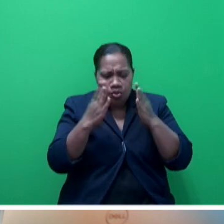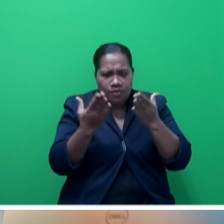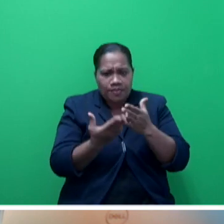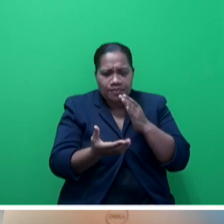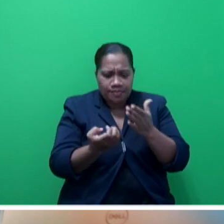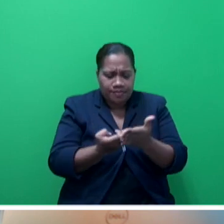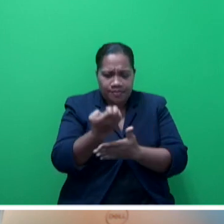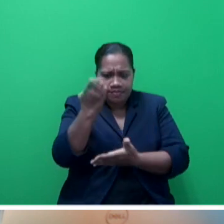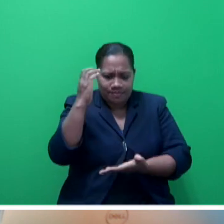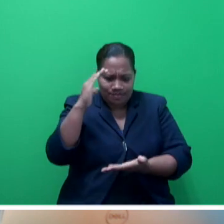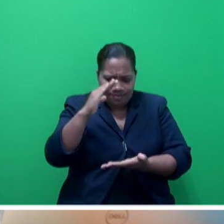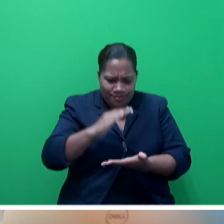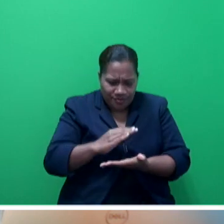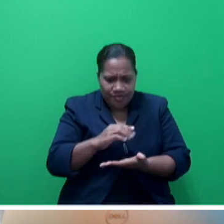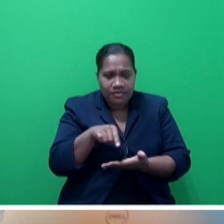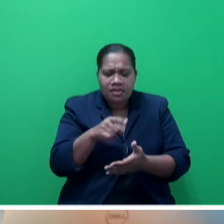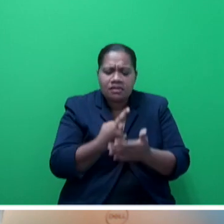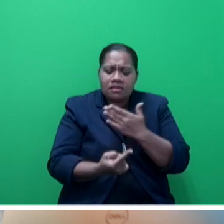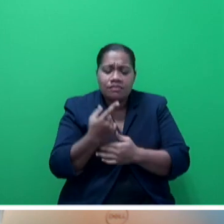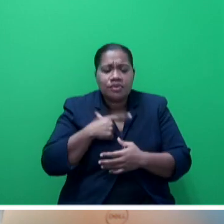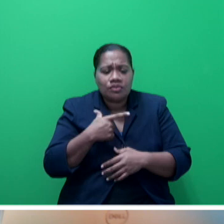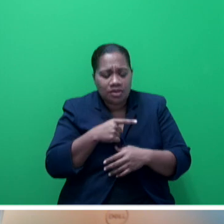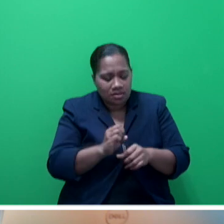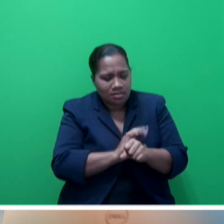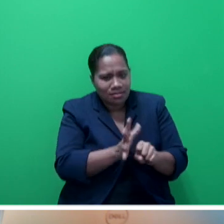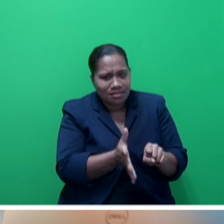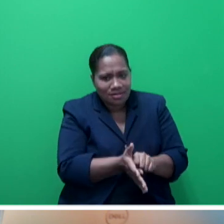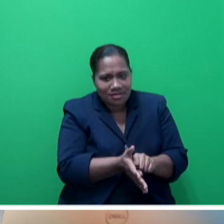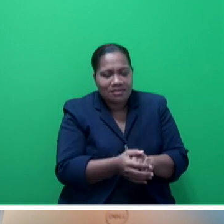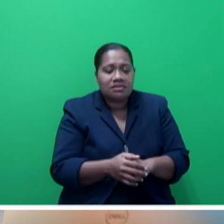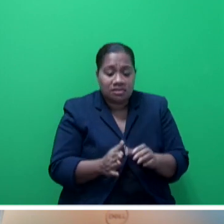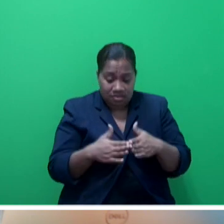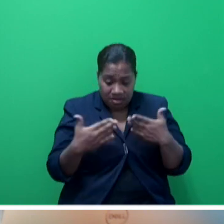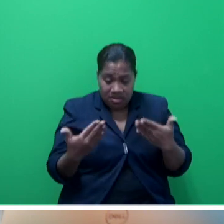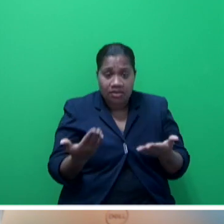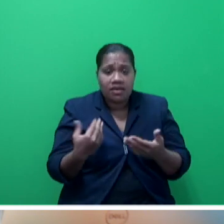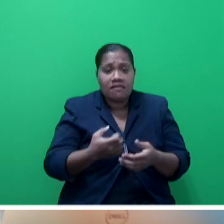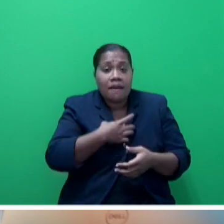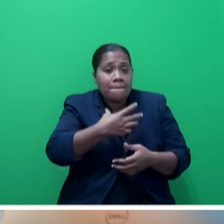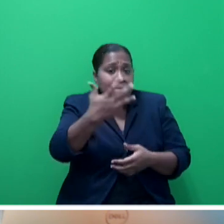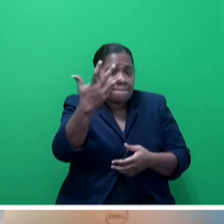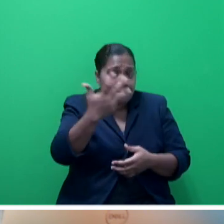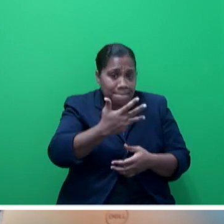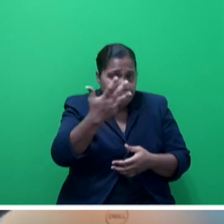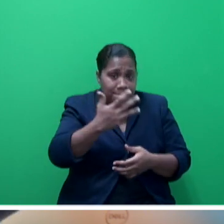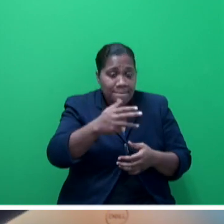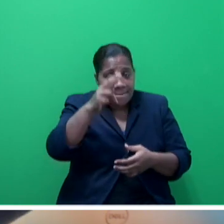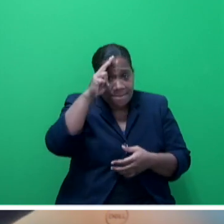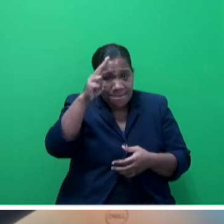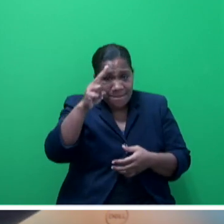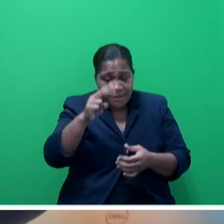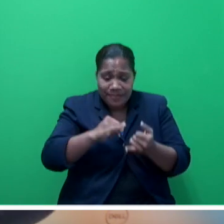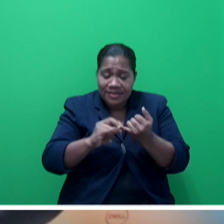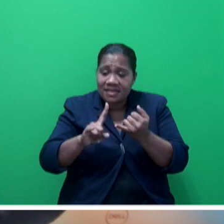COVID-19. Right now, there are carbon pricing mechanisms in more than 90 national and subnational jurisdictions